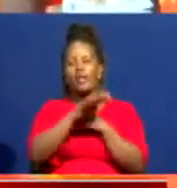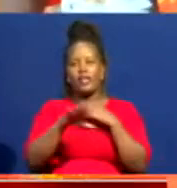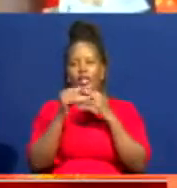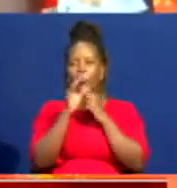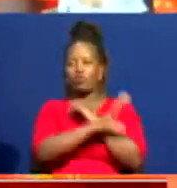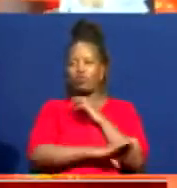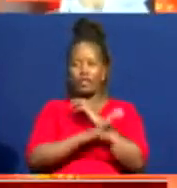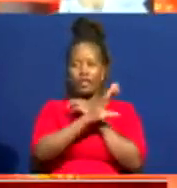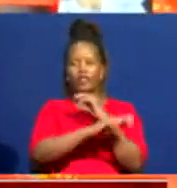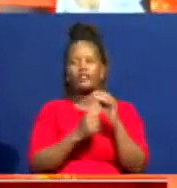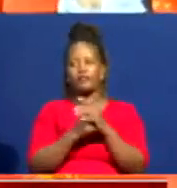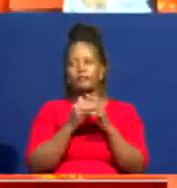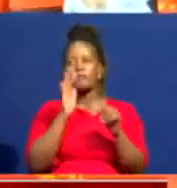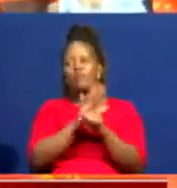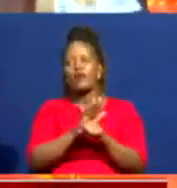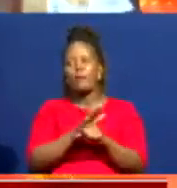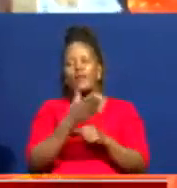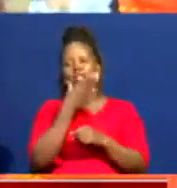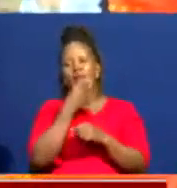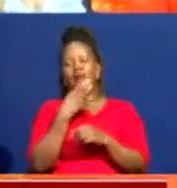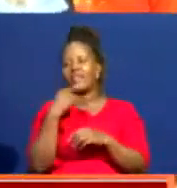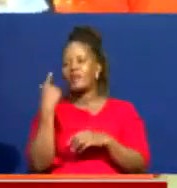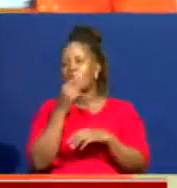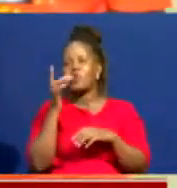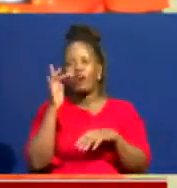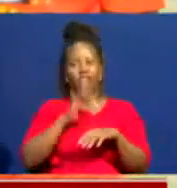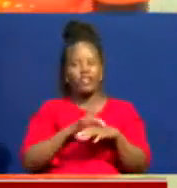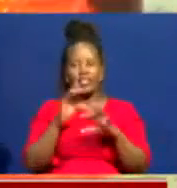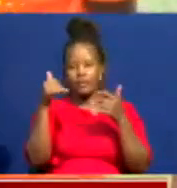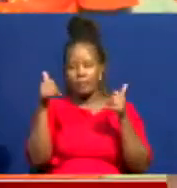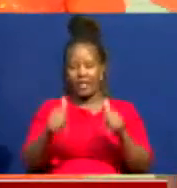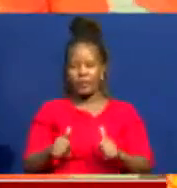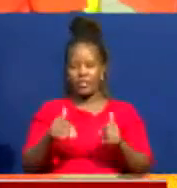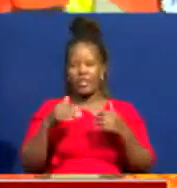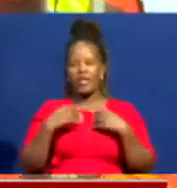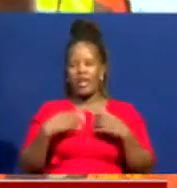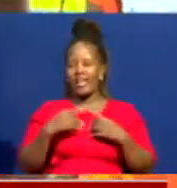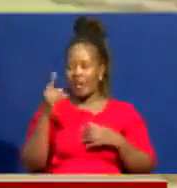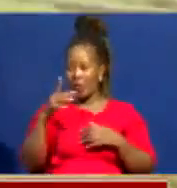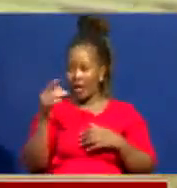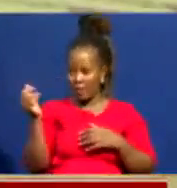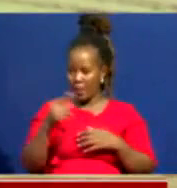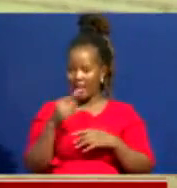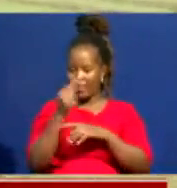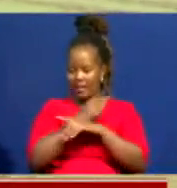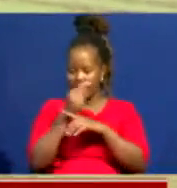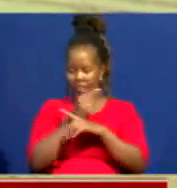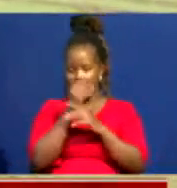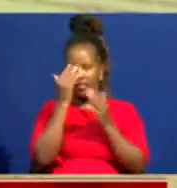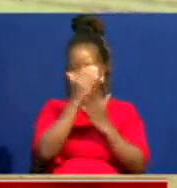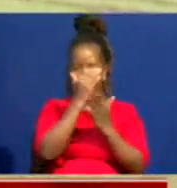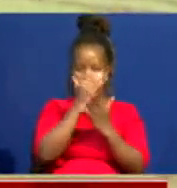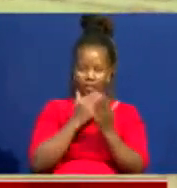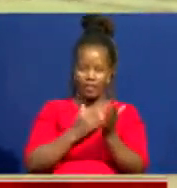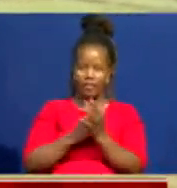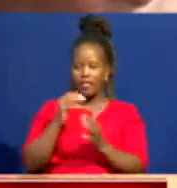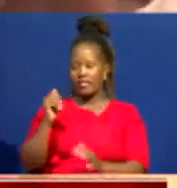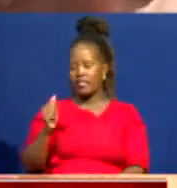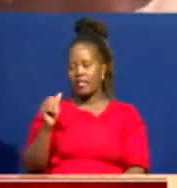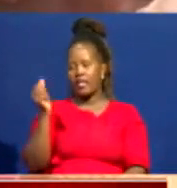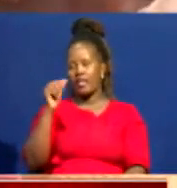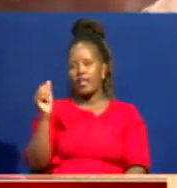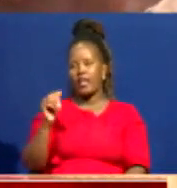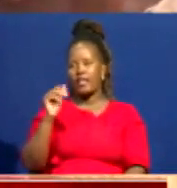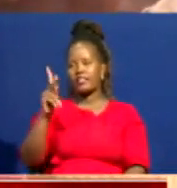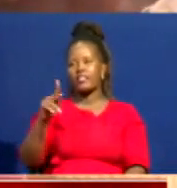were not severely affected by the drugs and substance underwent a one-month rehabilitation program at the ASK Jamhuri Showground